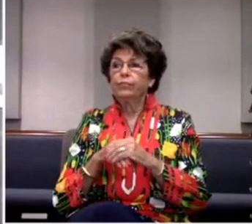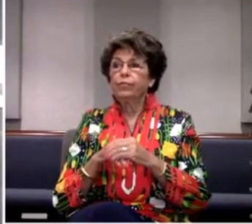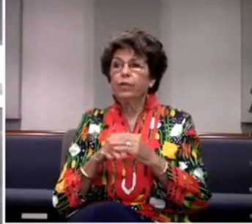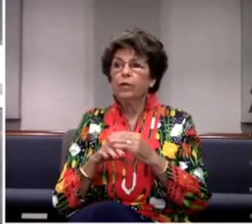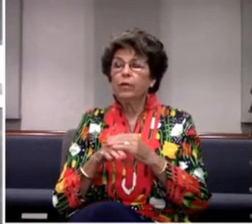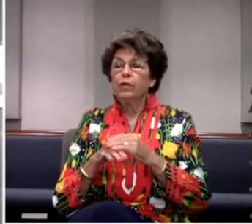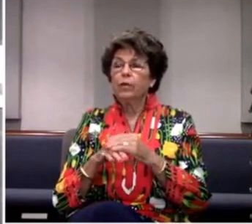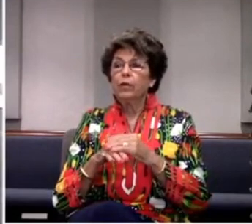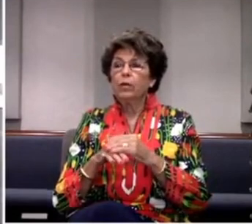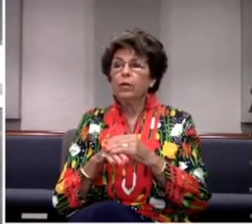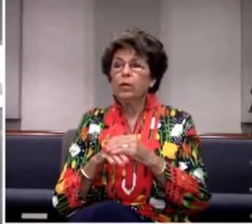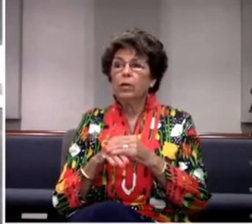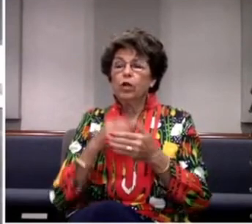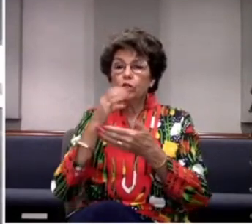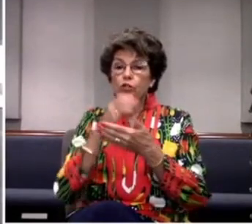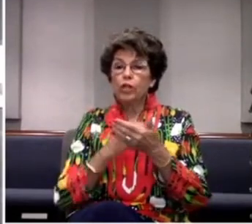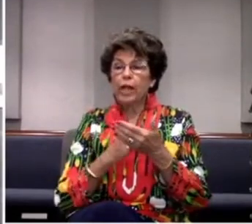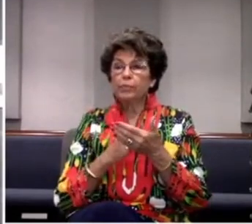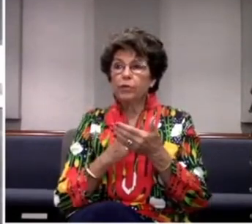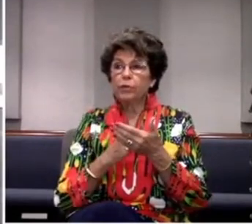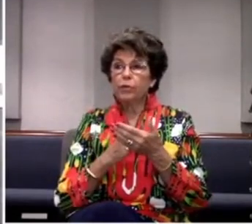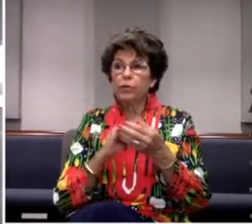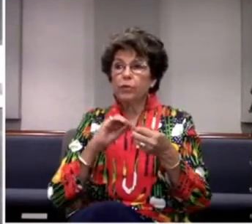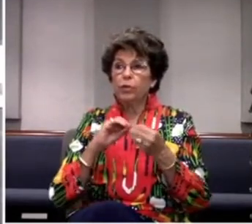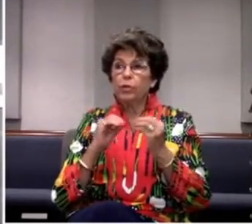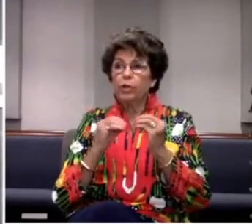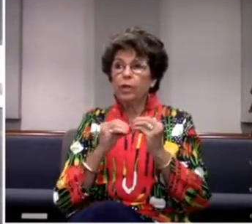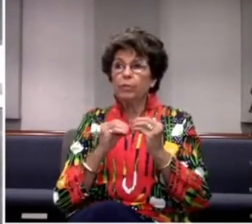Ezekiel chapter number